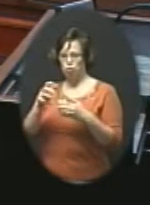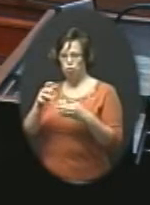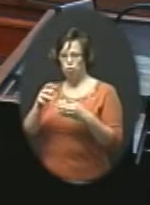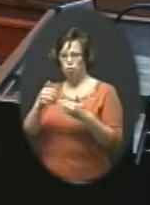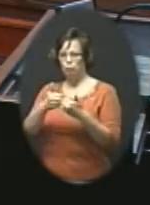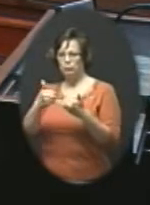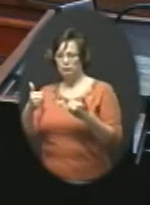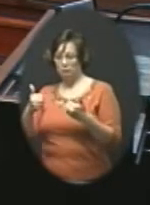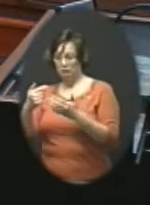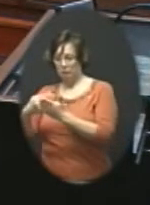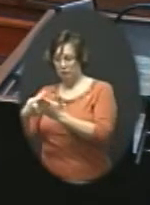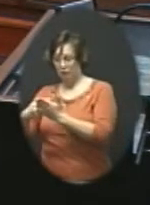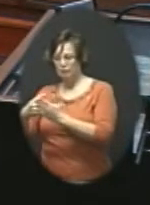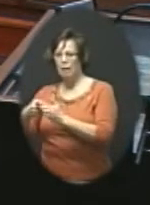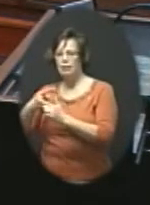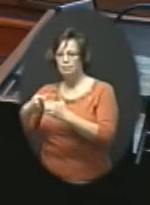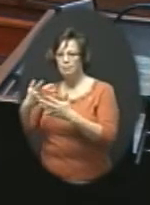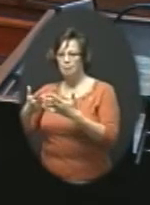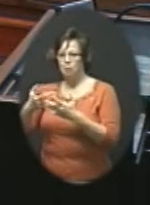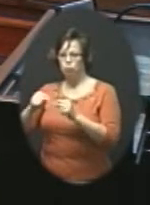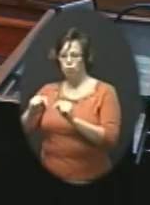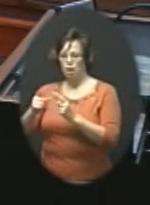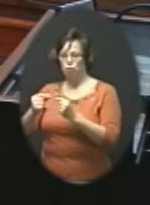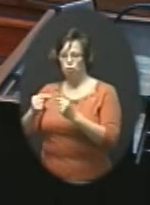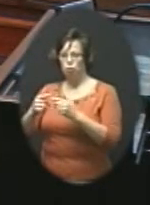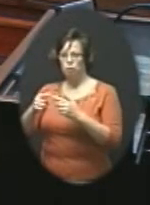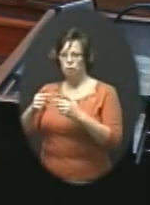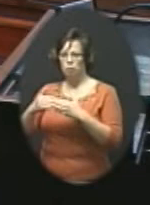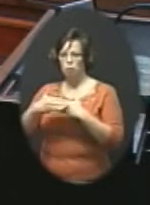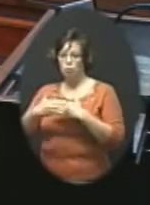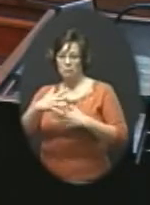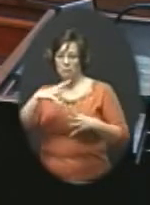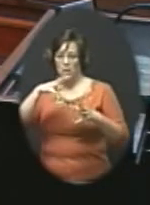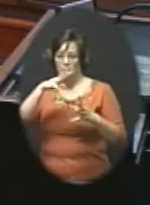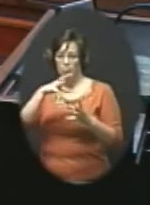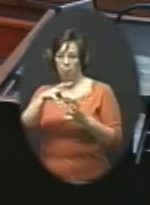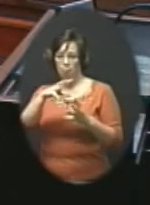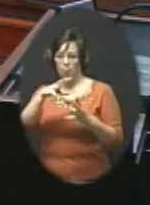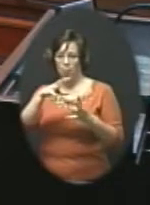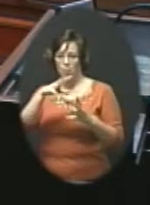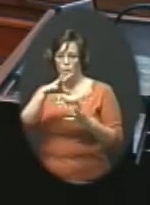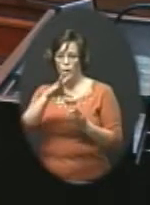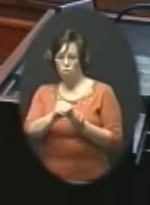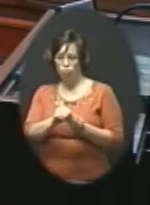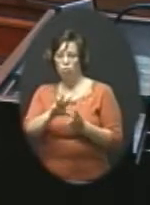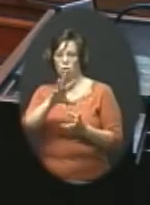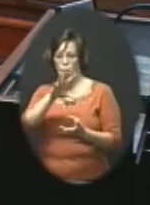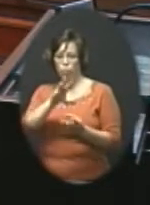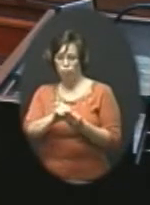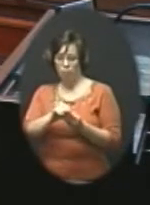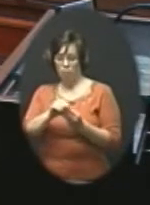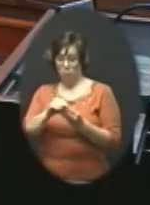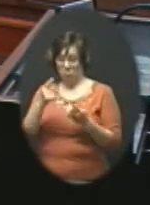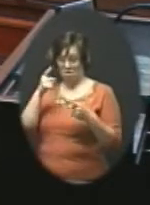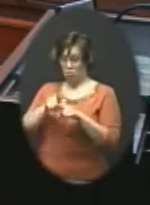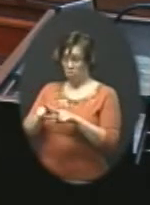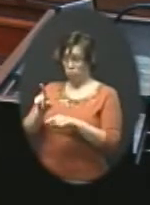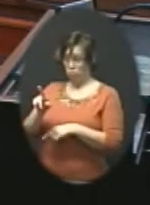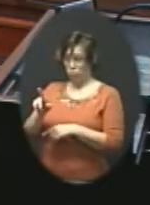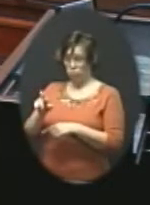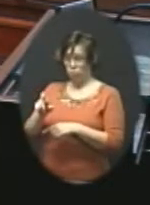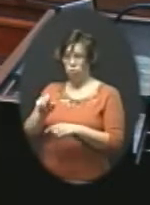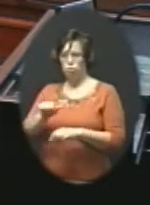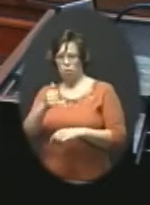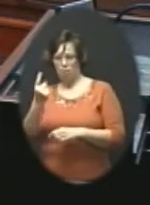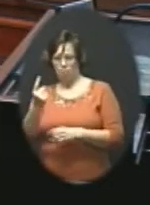separately, and then we might try to do the rest in a lump sum. Would that be agreeable to board members? There's another